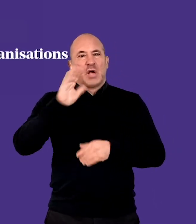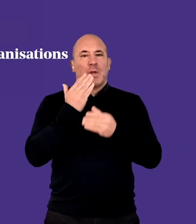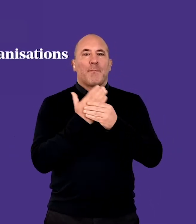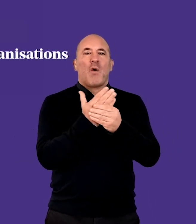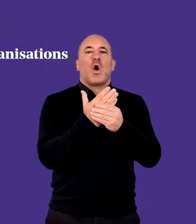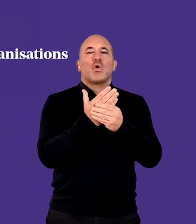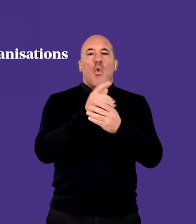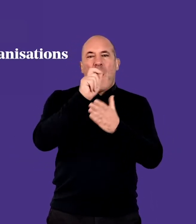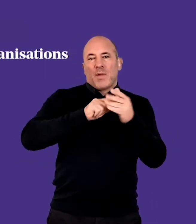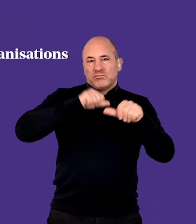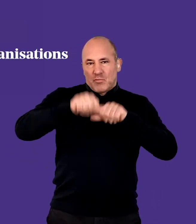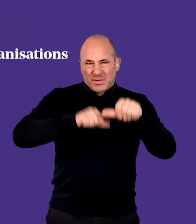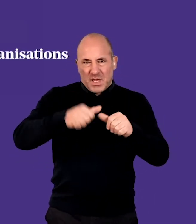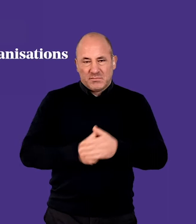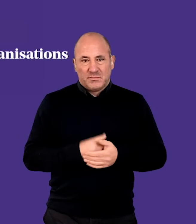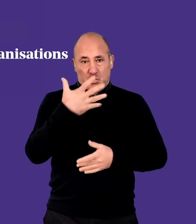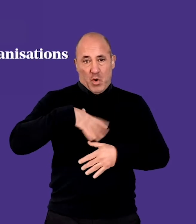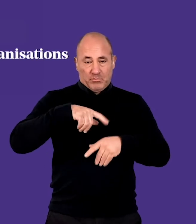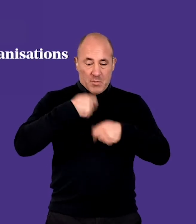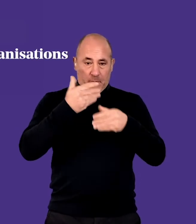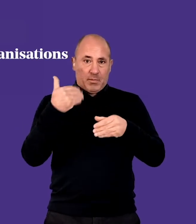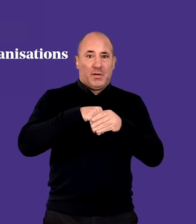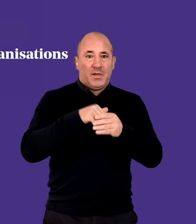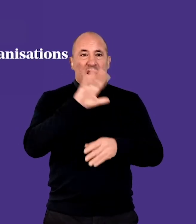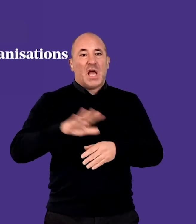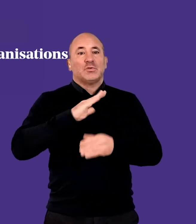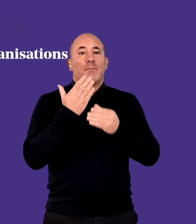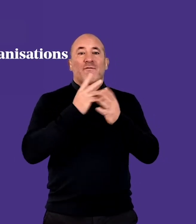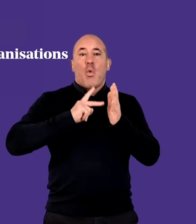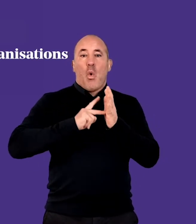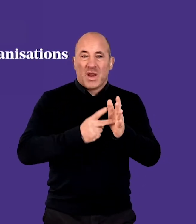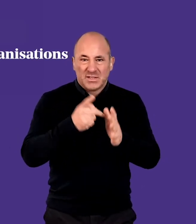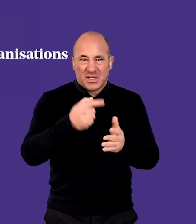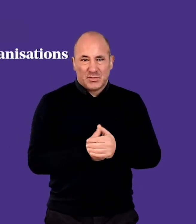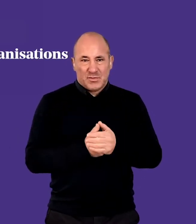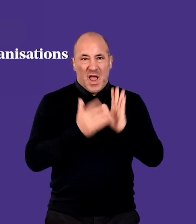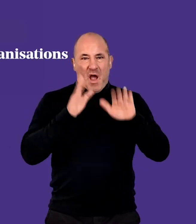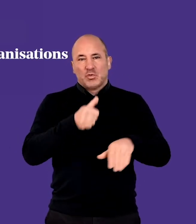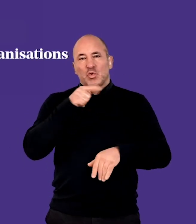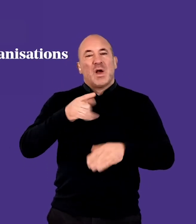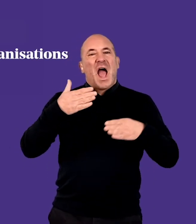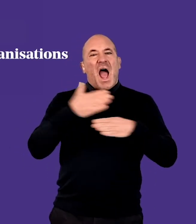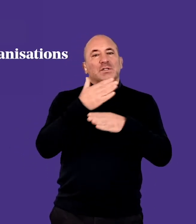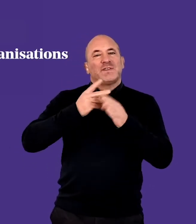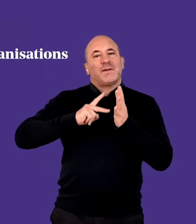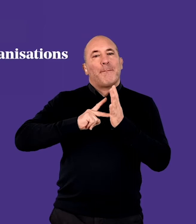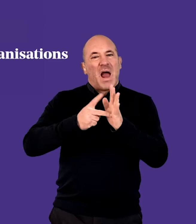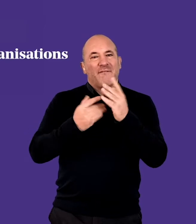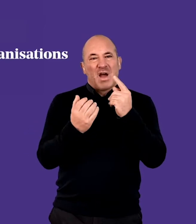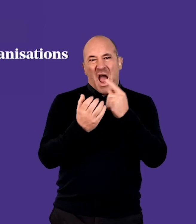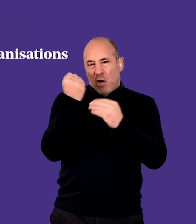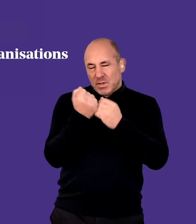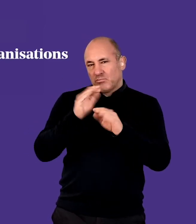2023 National Portfolio application process. If you're applying to become a National Portfolio organisation,